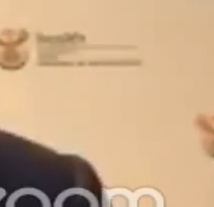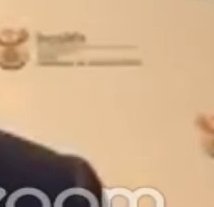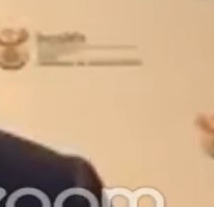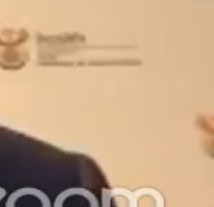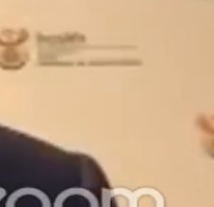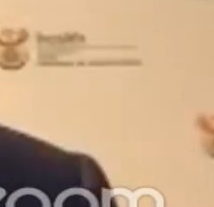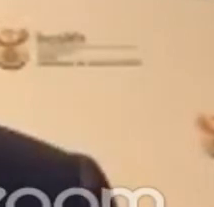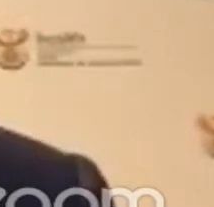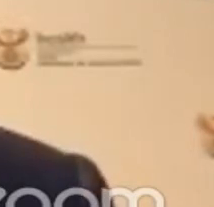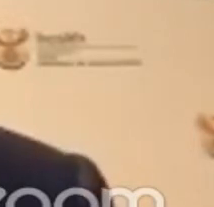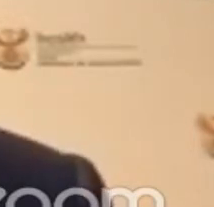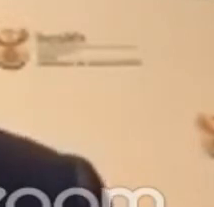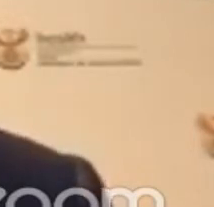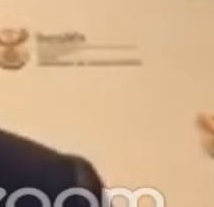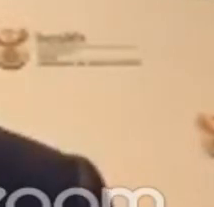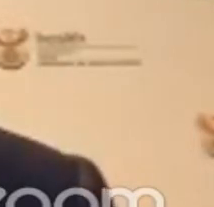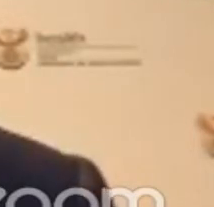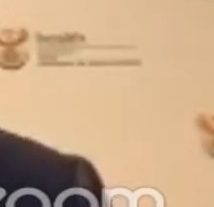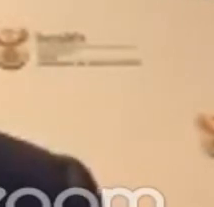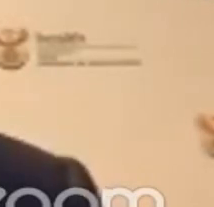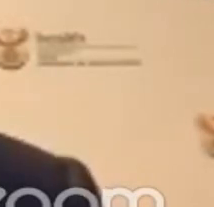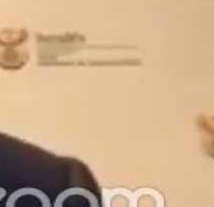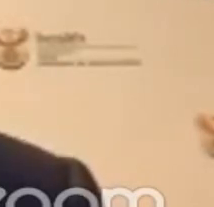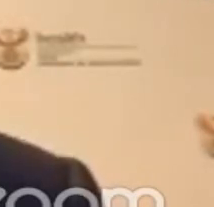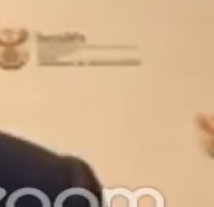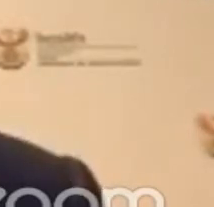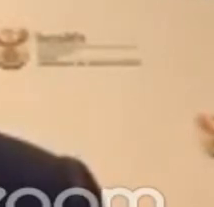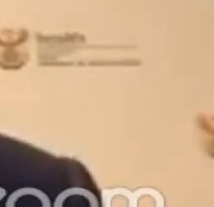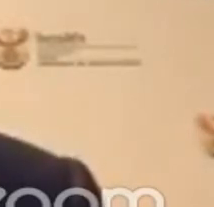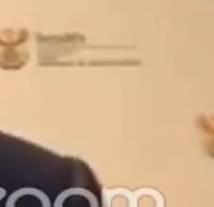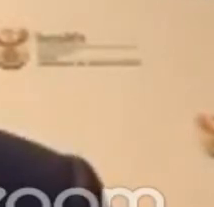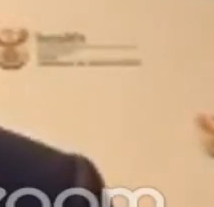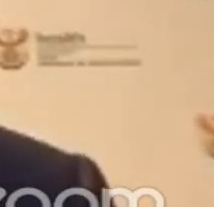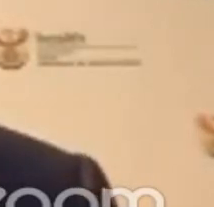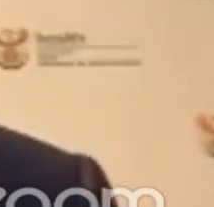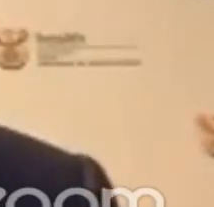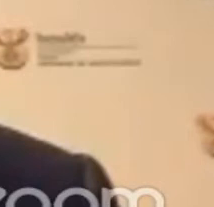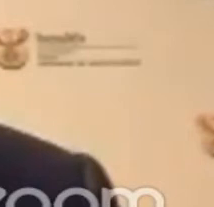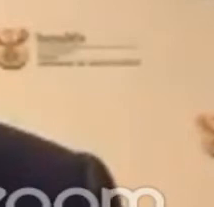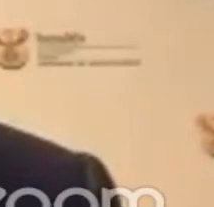forward. Then the question about changing the plan on lockdown.